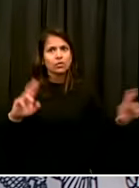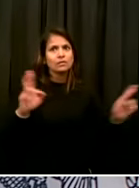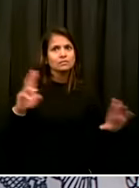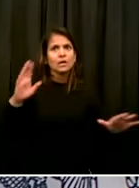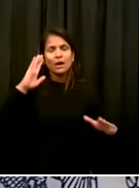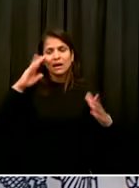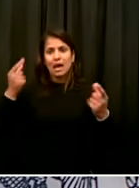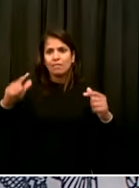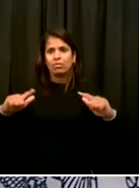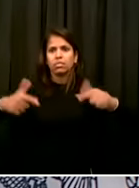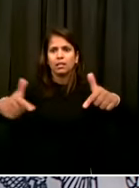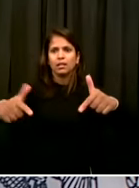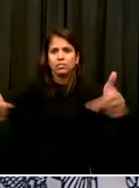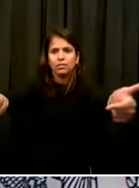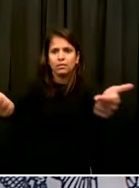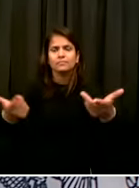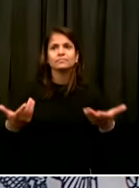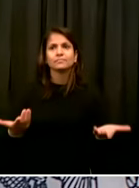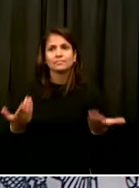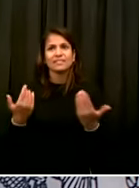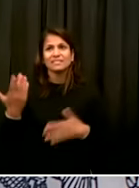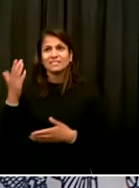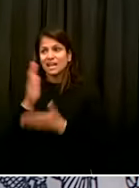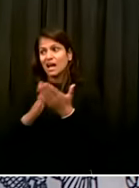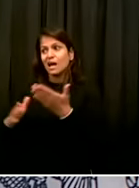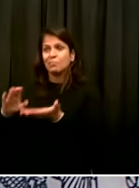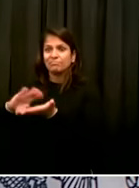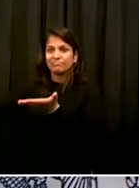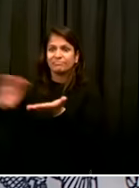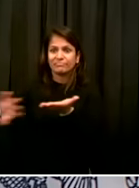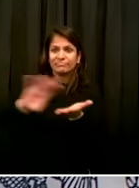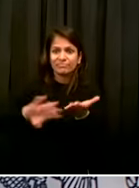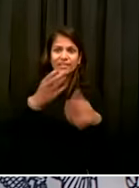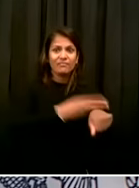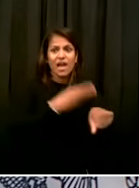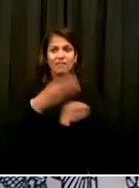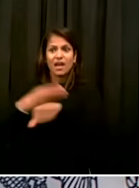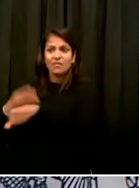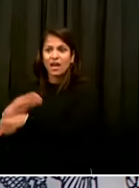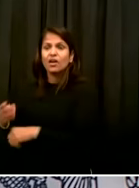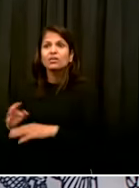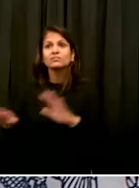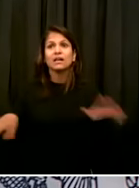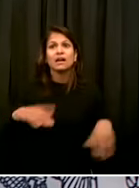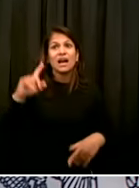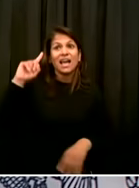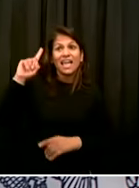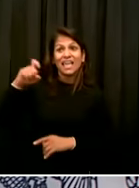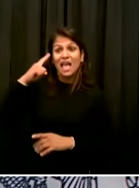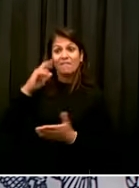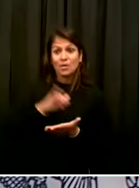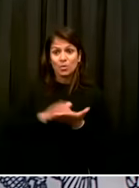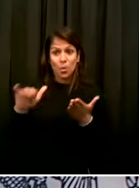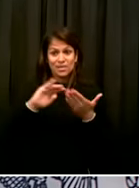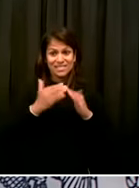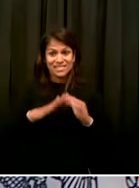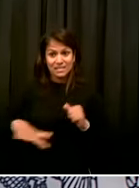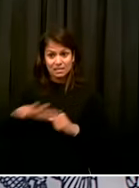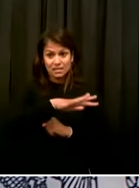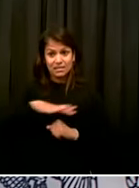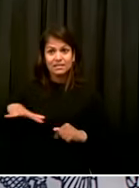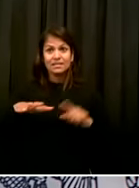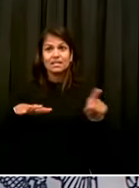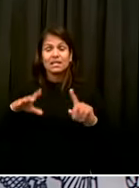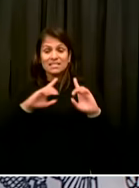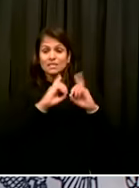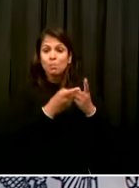have to get ready for layoffs on a huge level. Again, we're going to work every day to avert that, but that's what we're staring down the